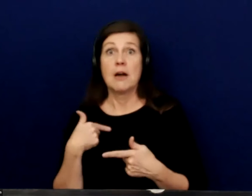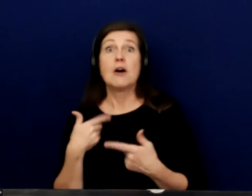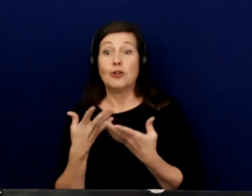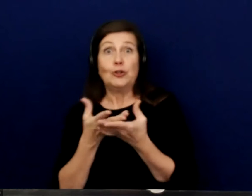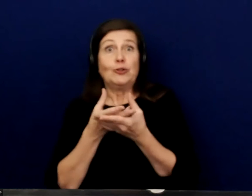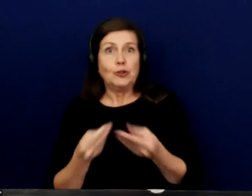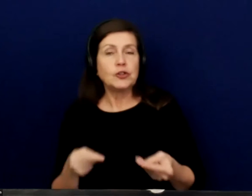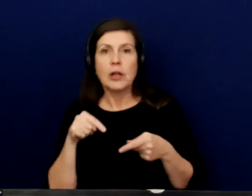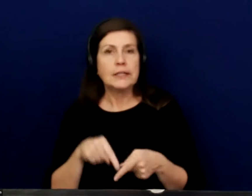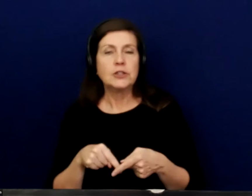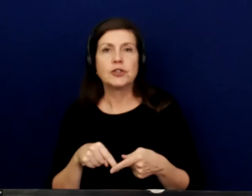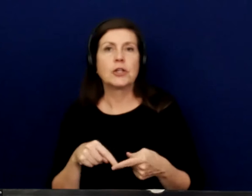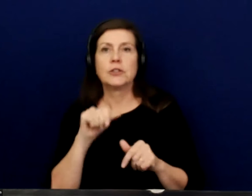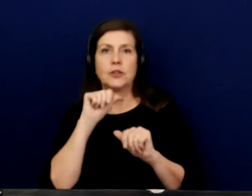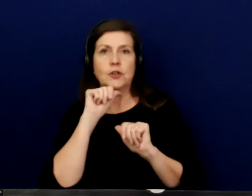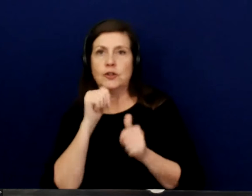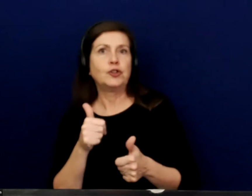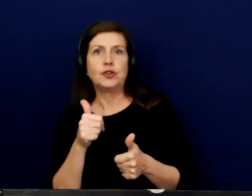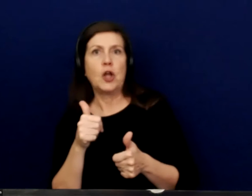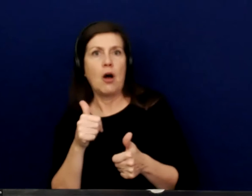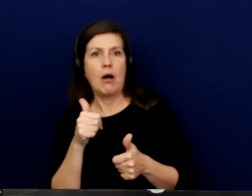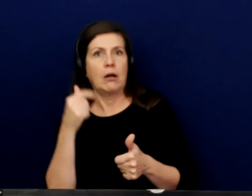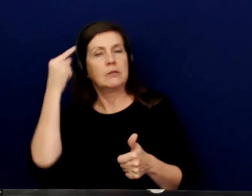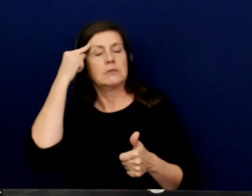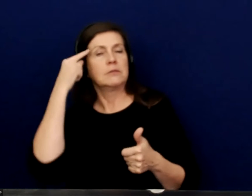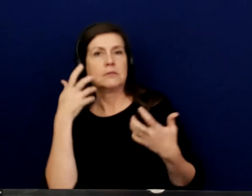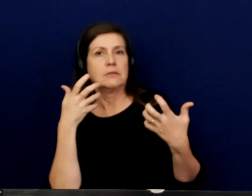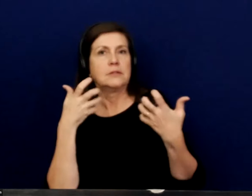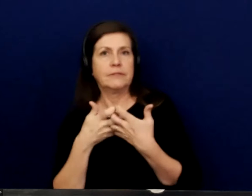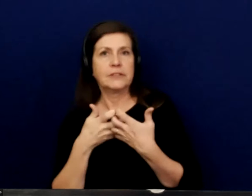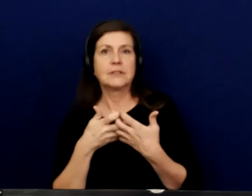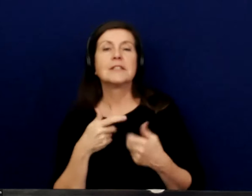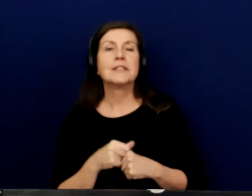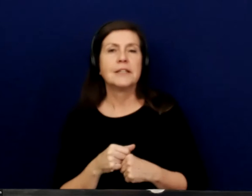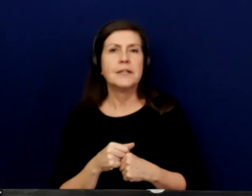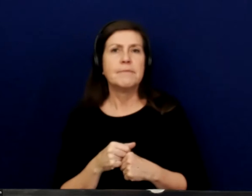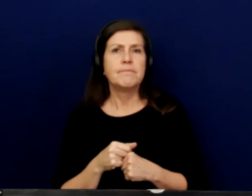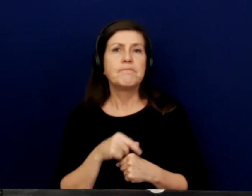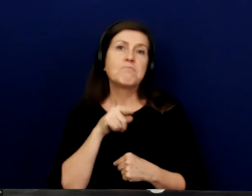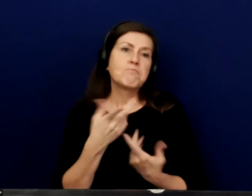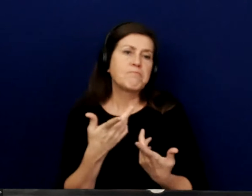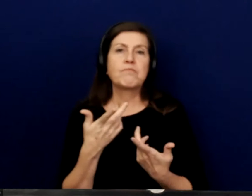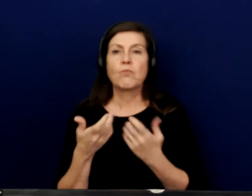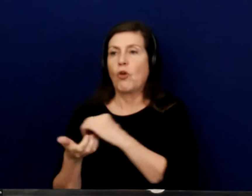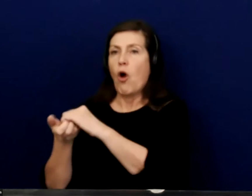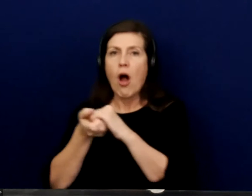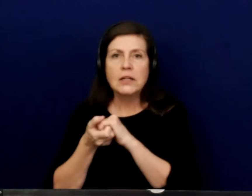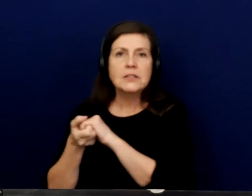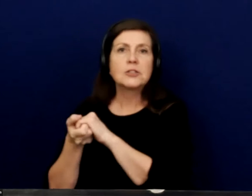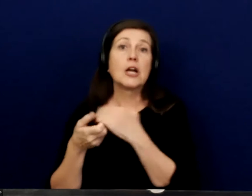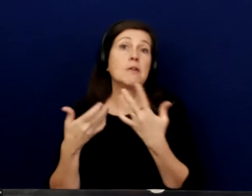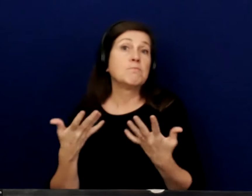learn a lot from that, but it sometimes doesn't really fit with the results. And when you have an organization or a project that has